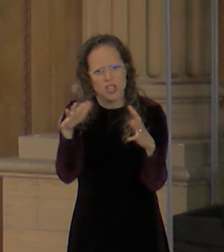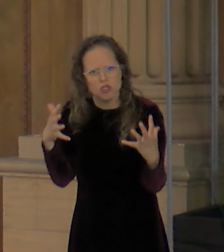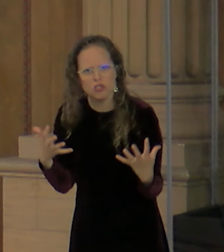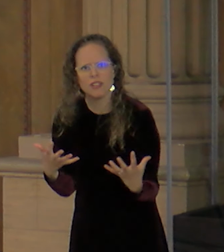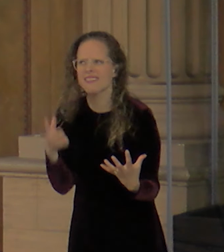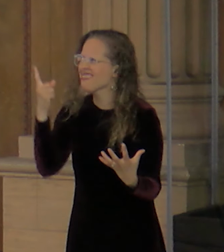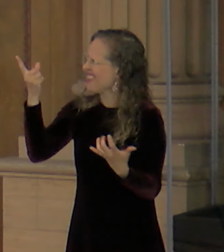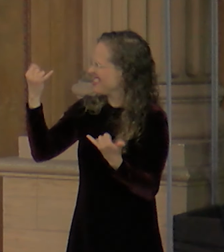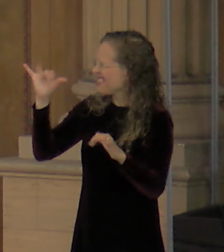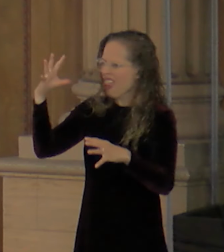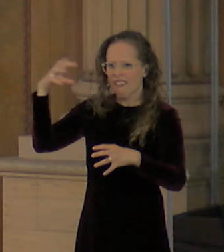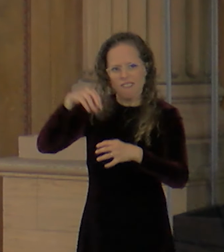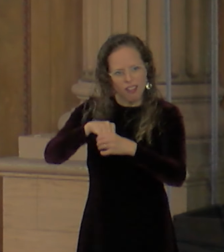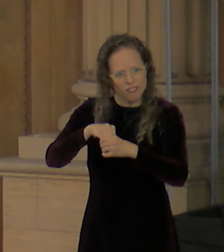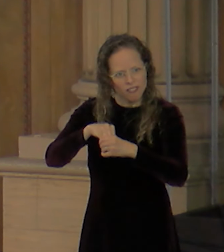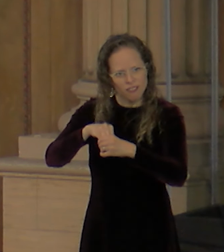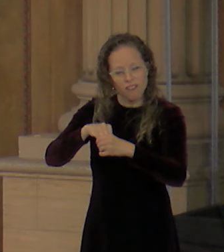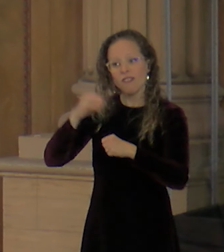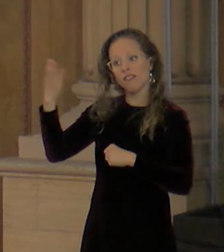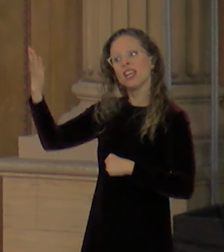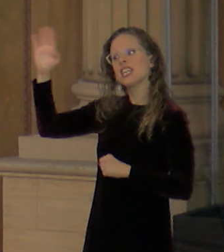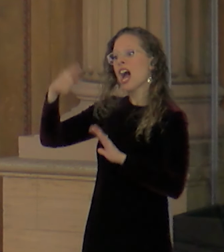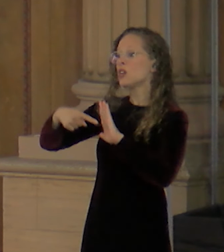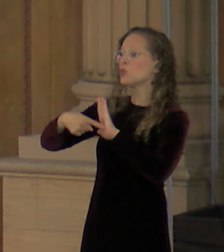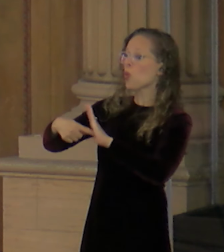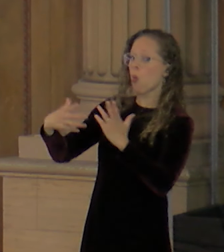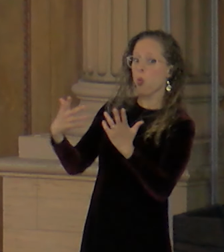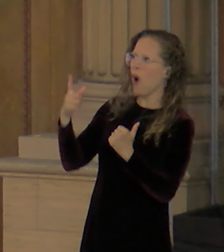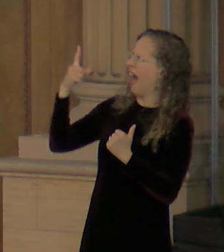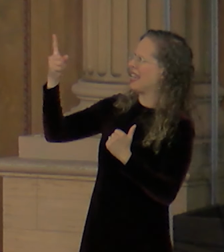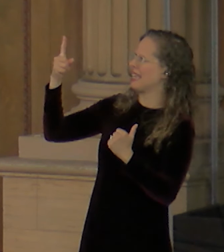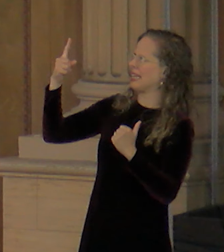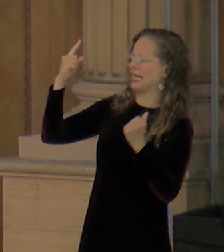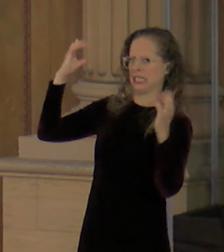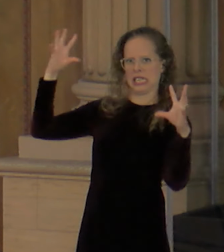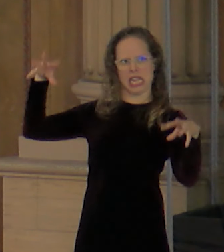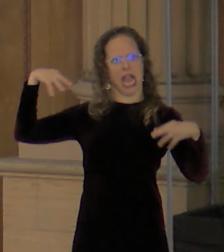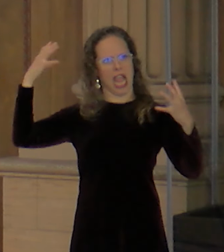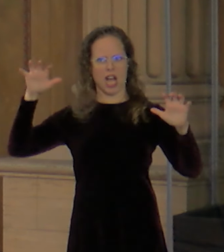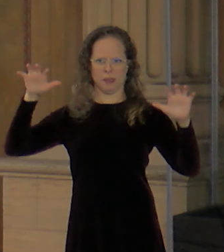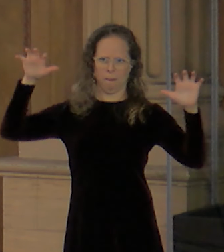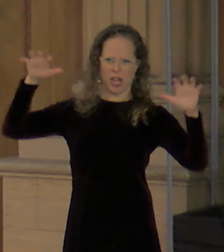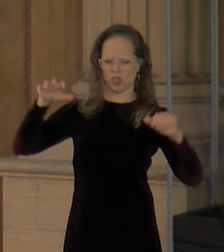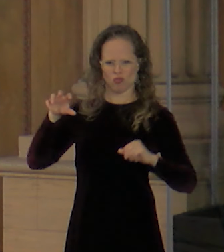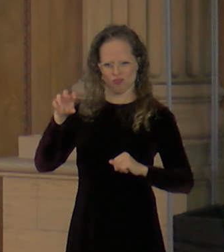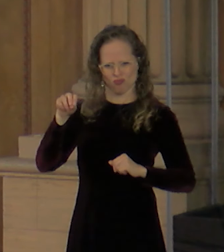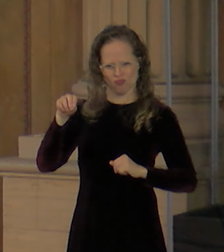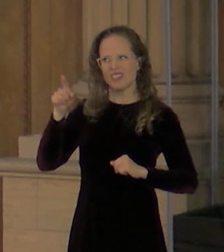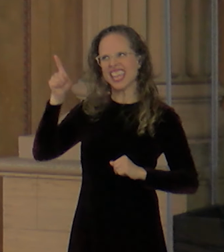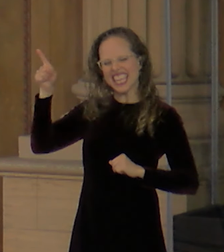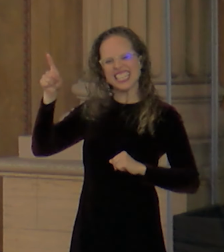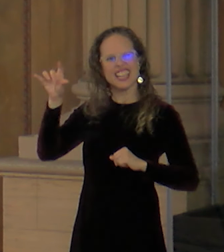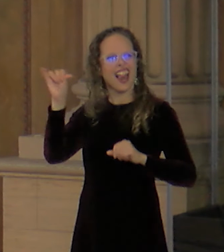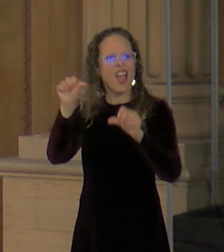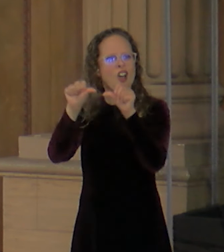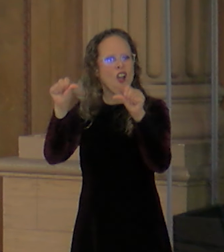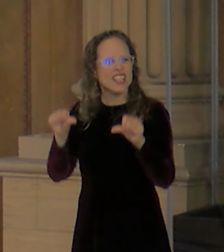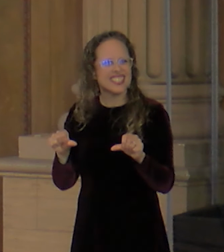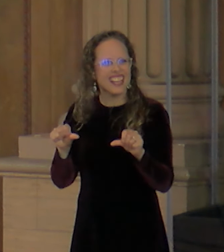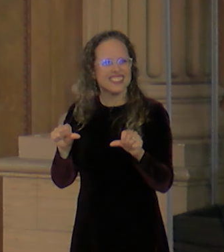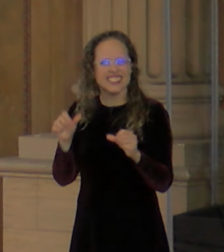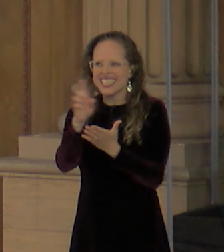creation. God shows Job that he's not the chaos monster that Job thinks he is, but he's actually the architect and the designer of all of